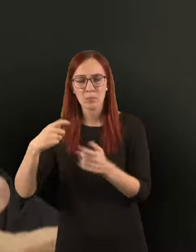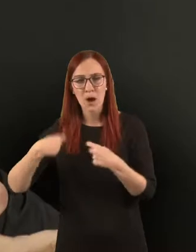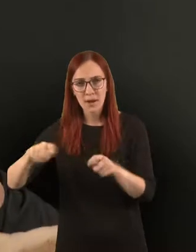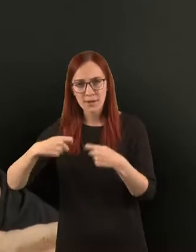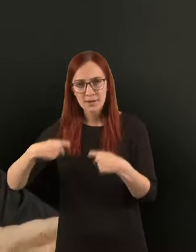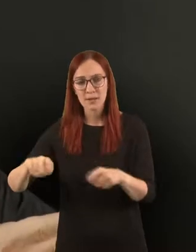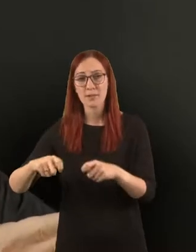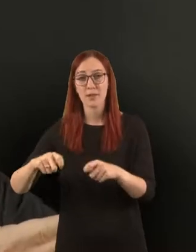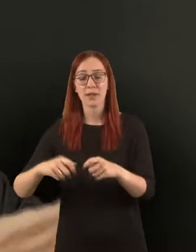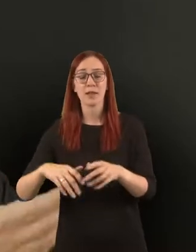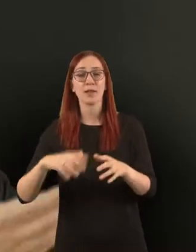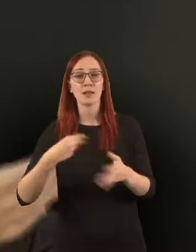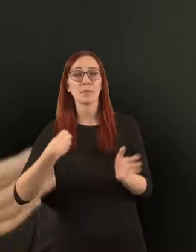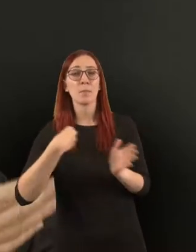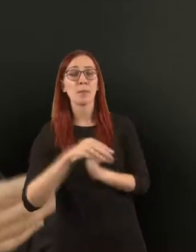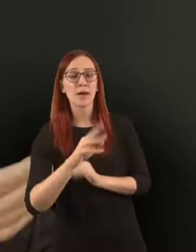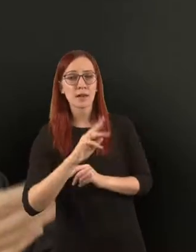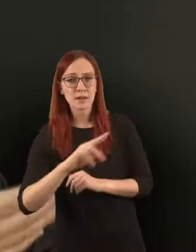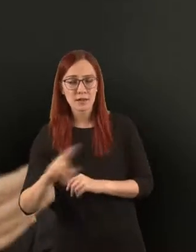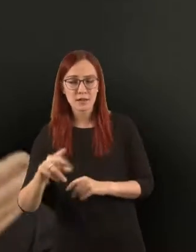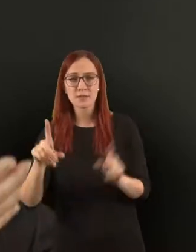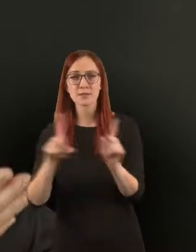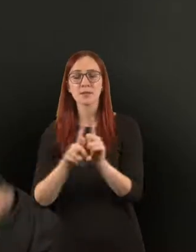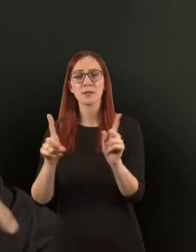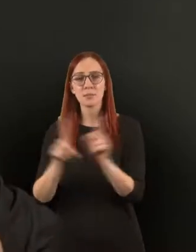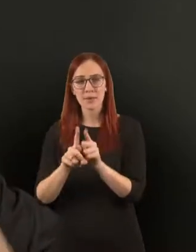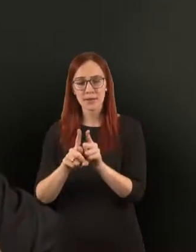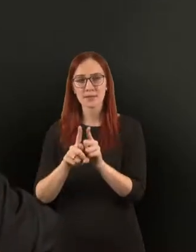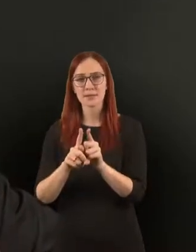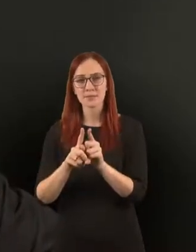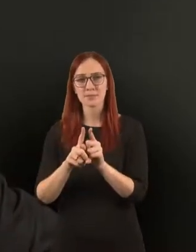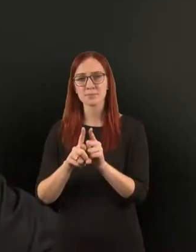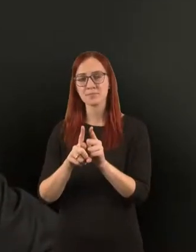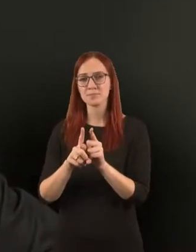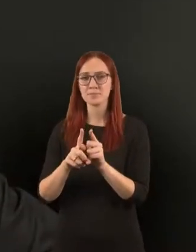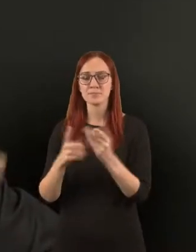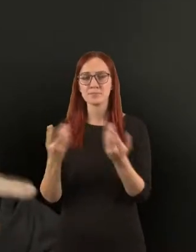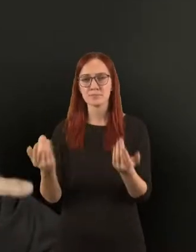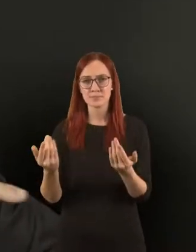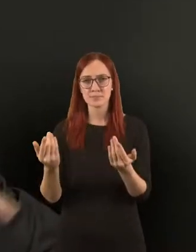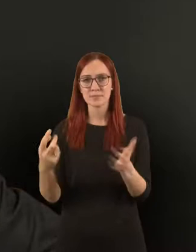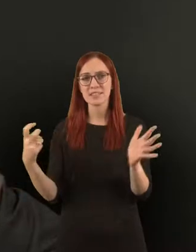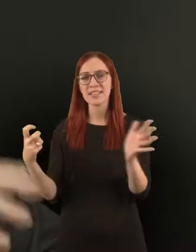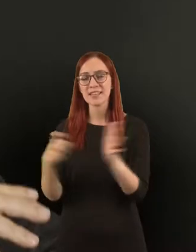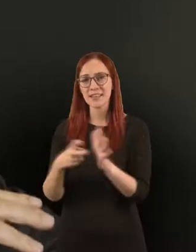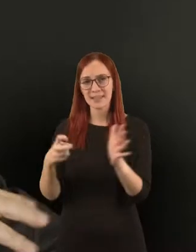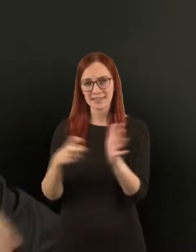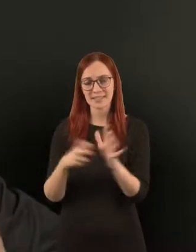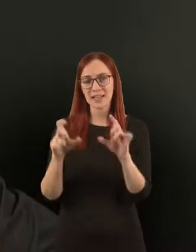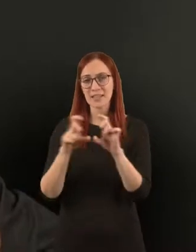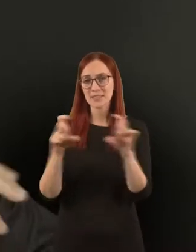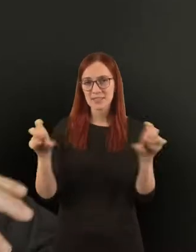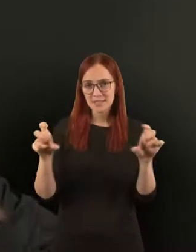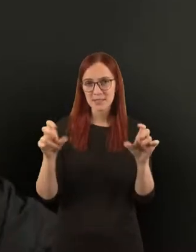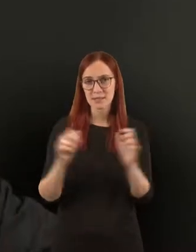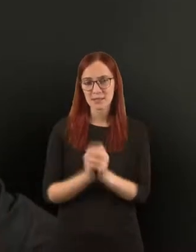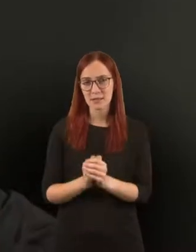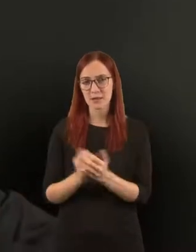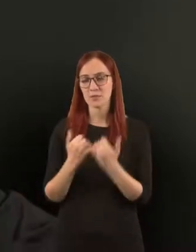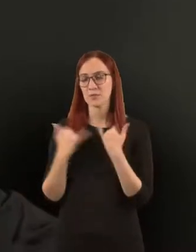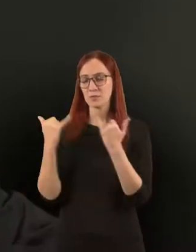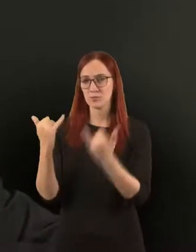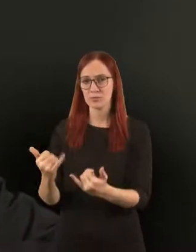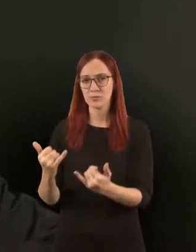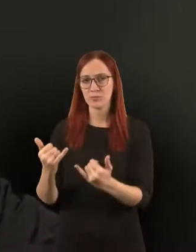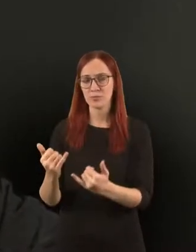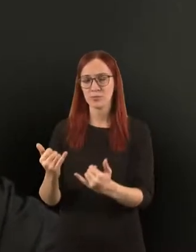the plates to those second-hand vehicles in Lithuania. No, because this is an important regulation that you have to